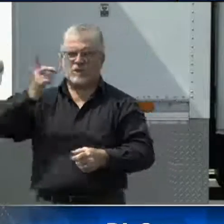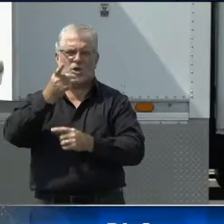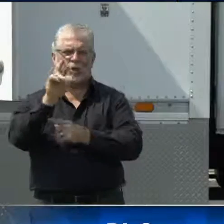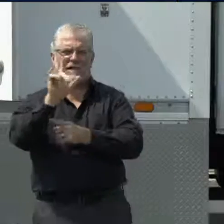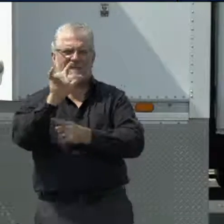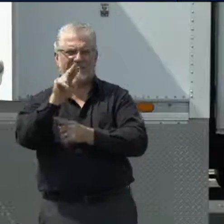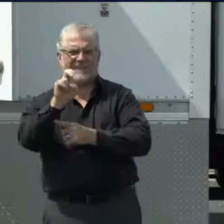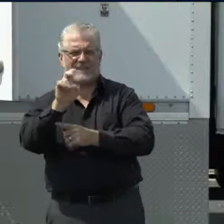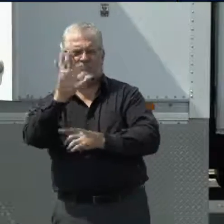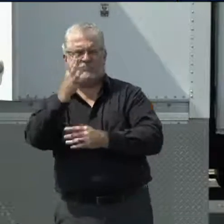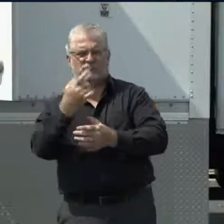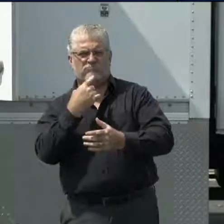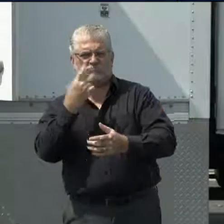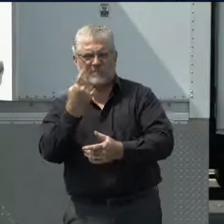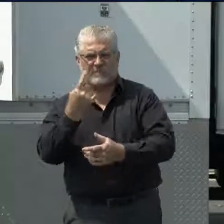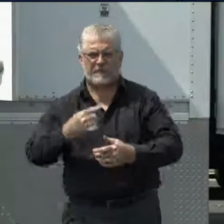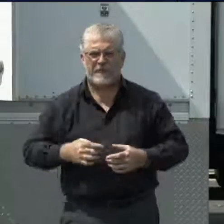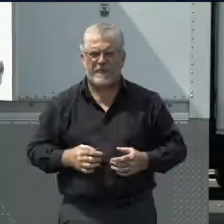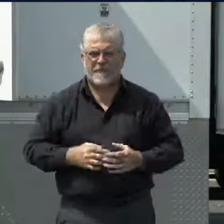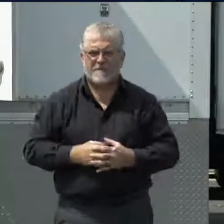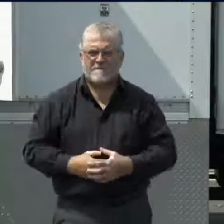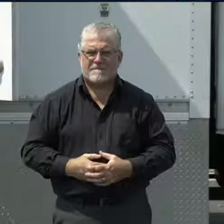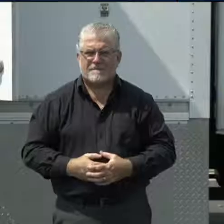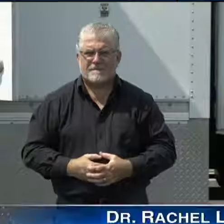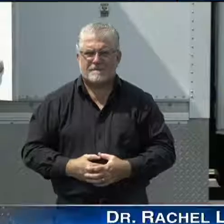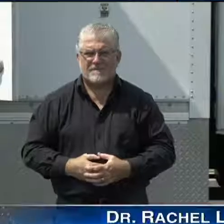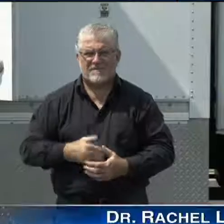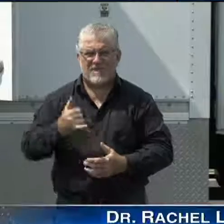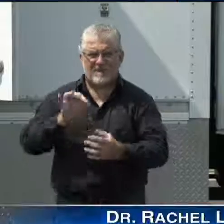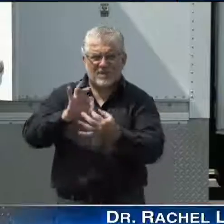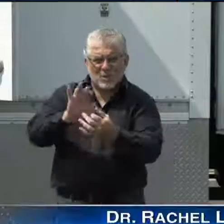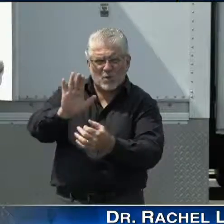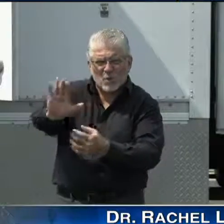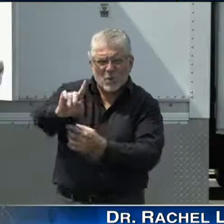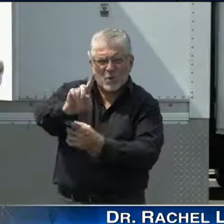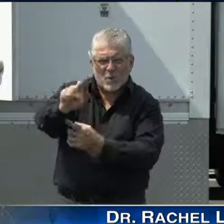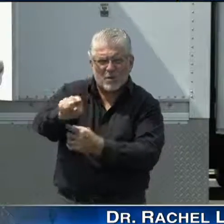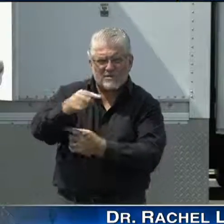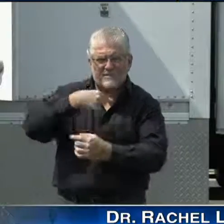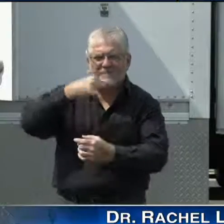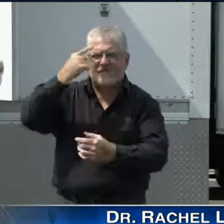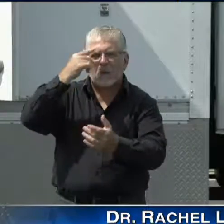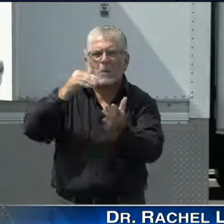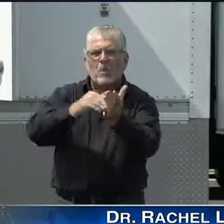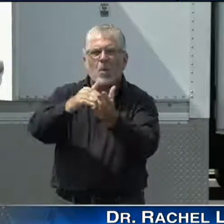So in relation to your question, I think often what people fear most is the unknown.